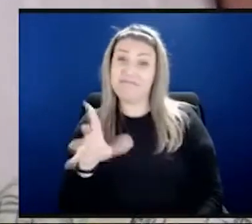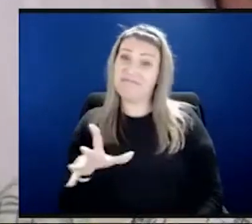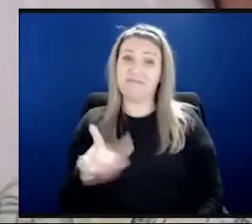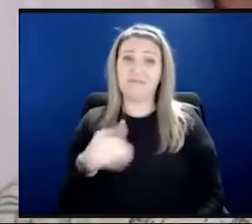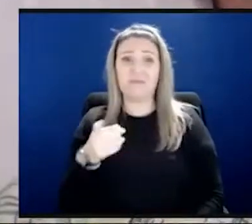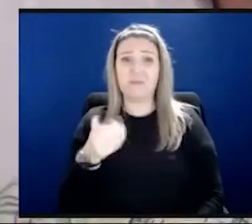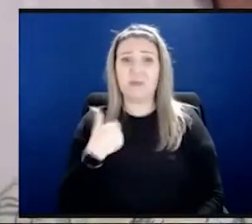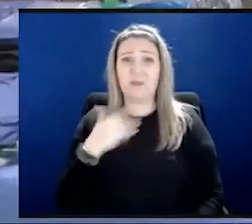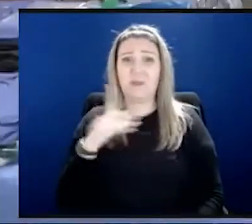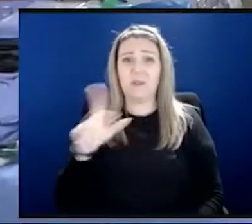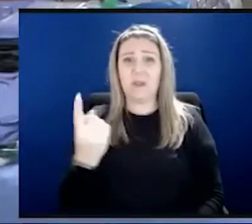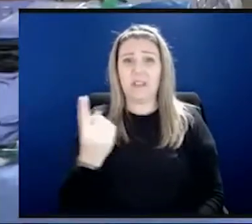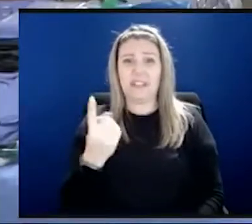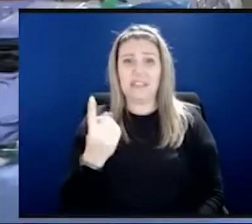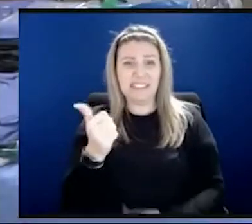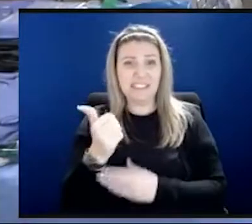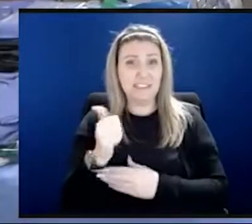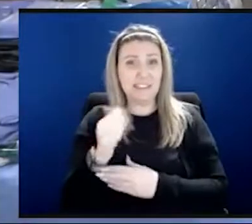10% of your heart functioning.